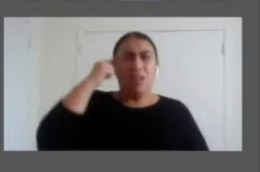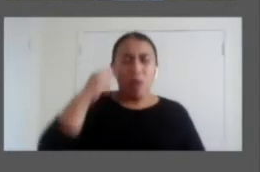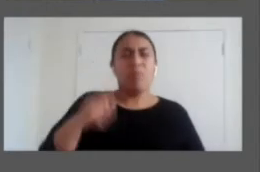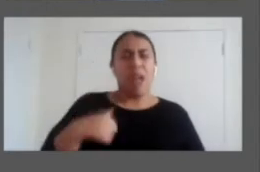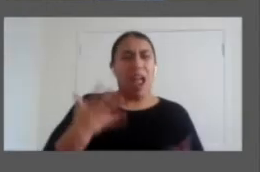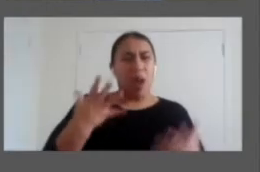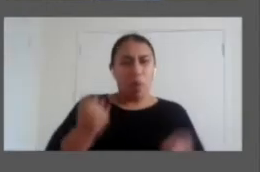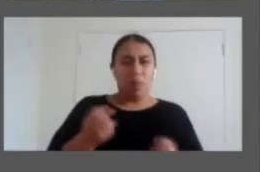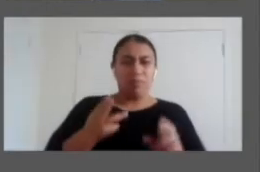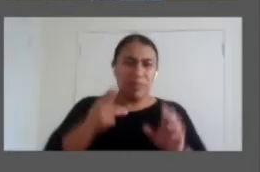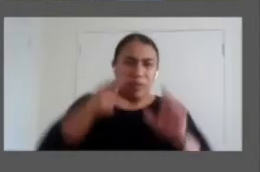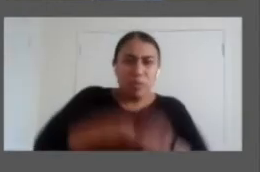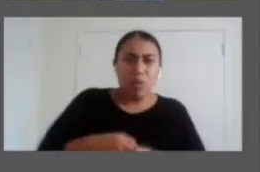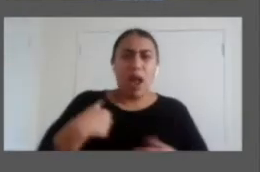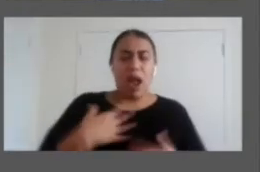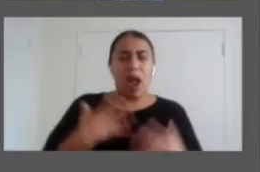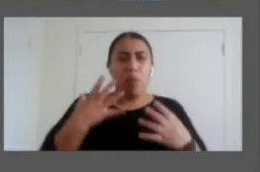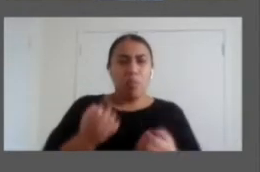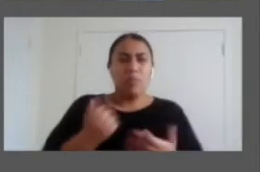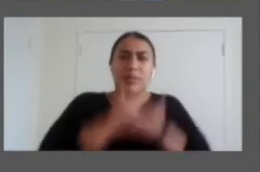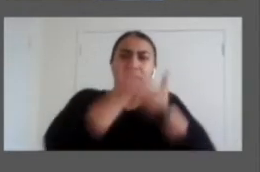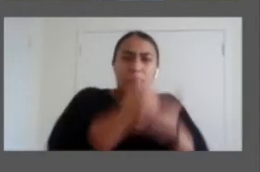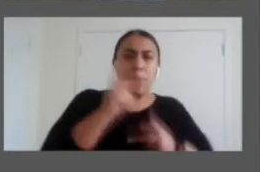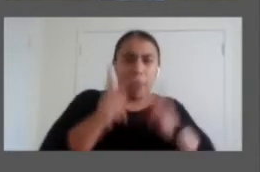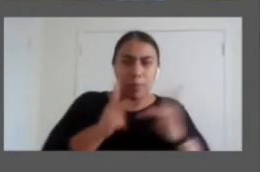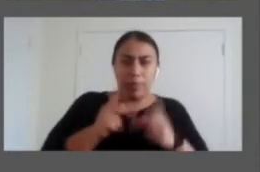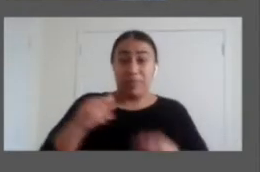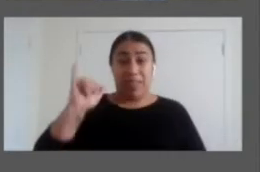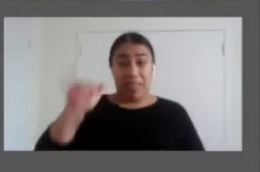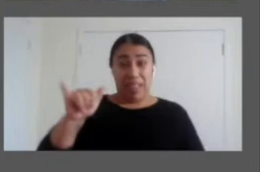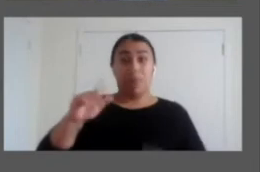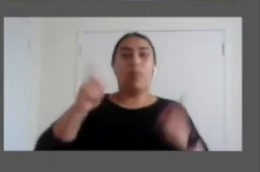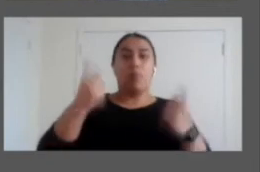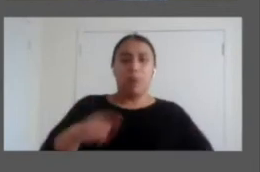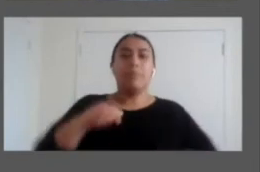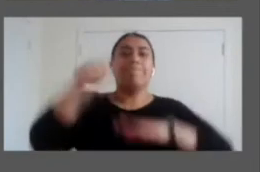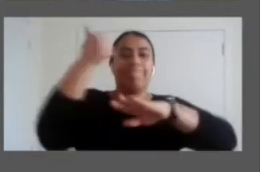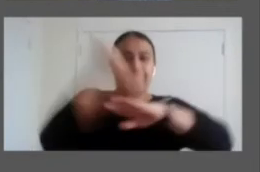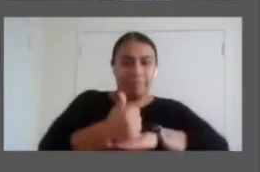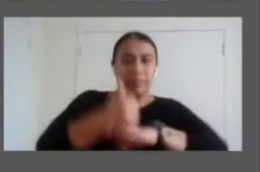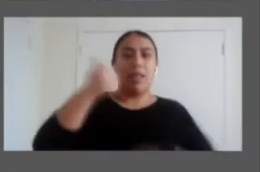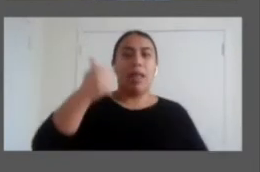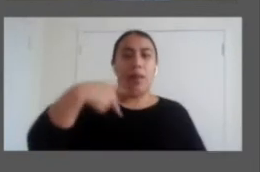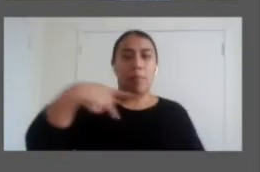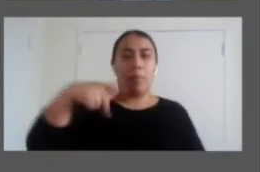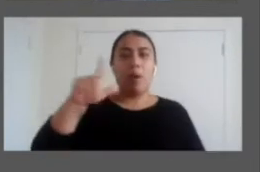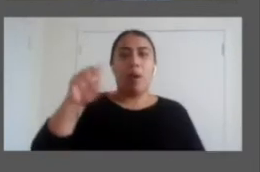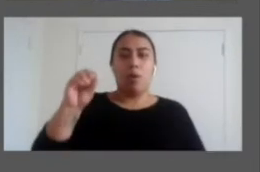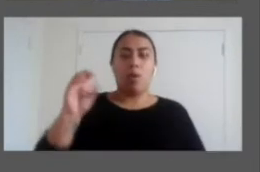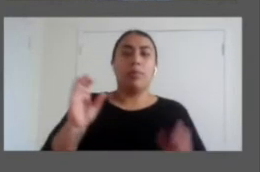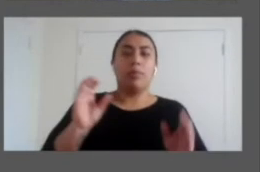change, he began Apollo Applied Research, which allowed him to begin creating Apollo's first research study